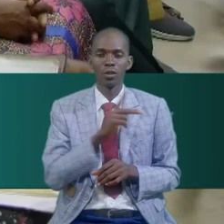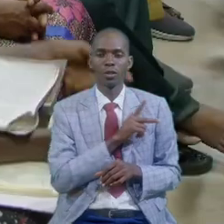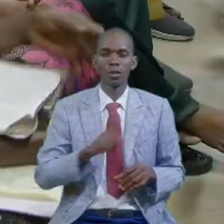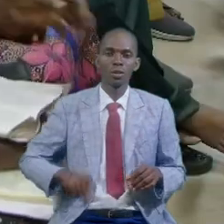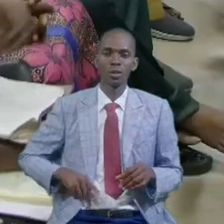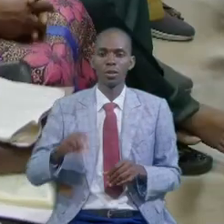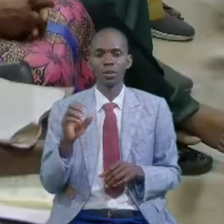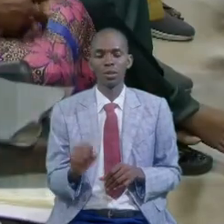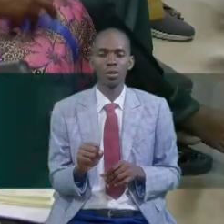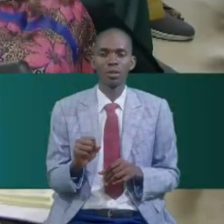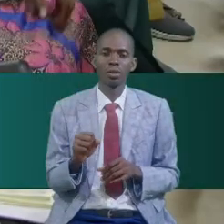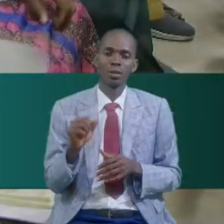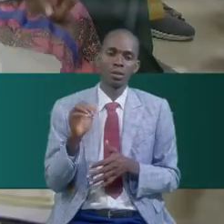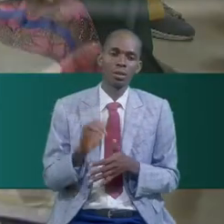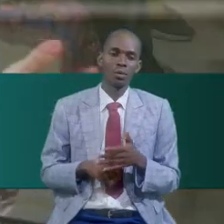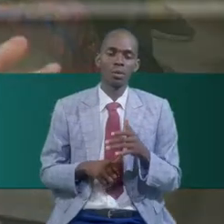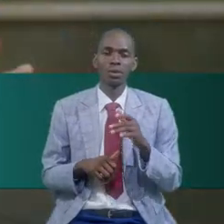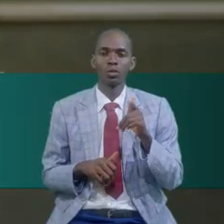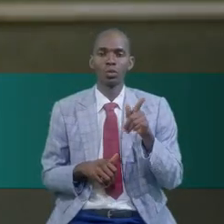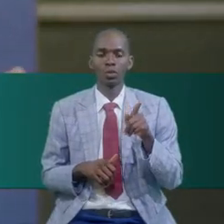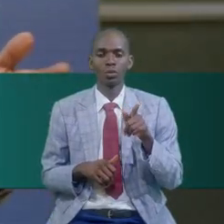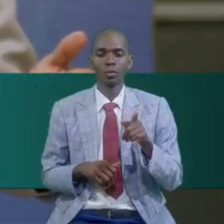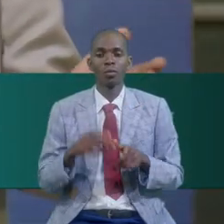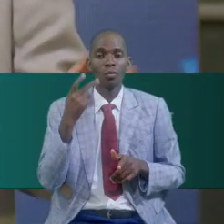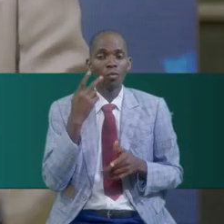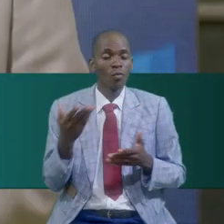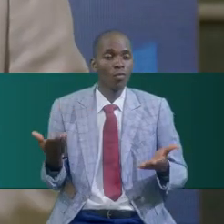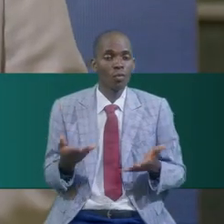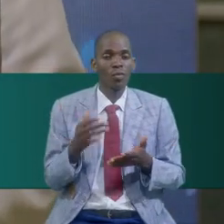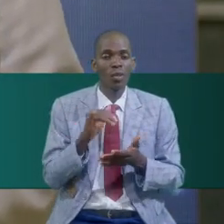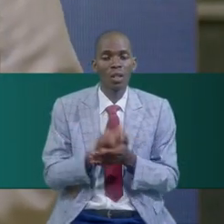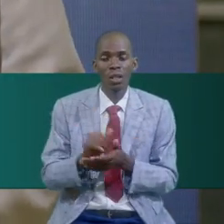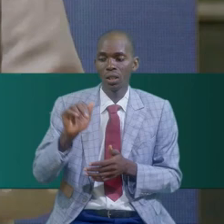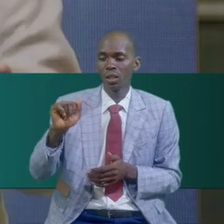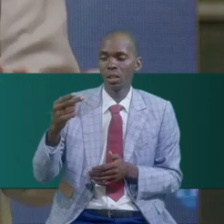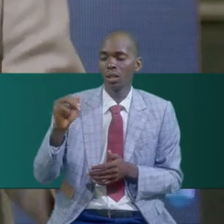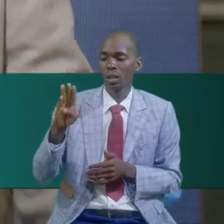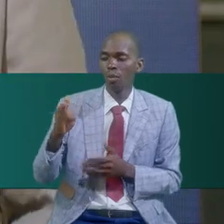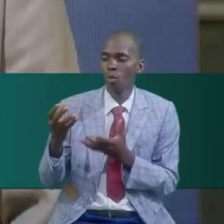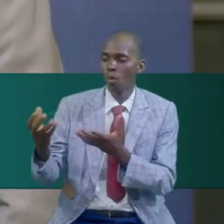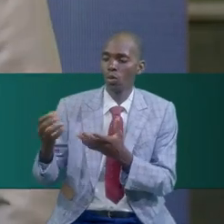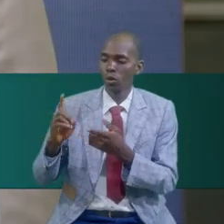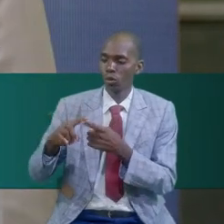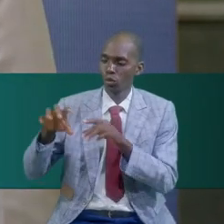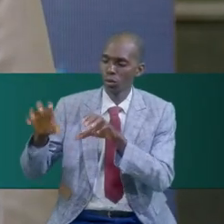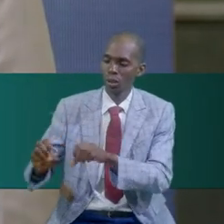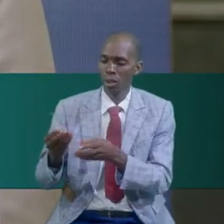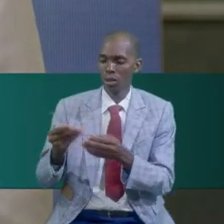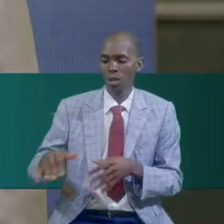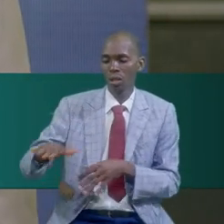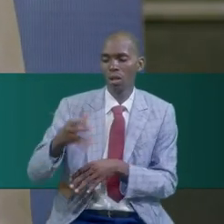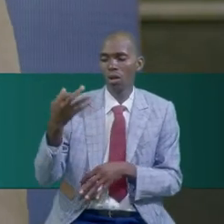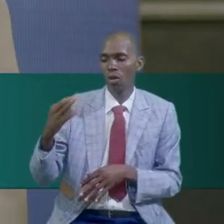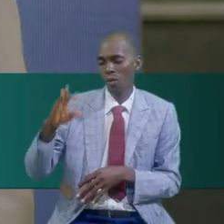had happened is Ahab wanted the vineyard of Naboth. And Naboth said,